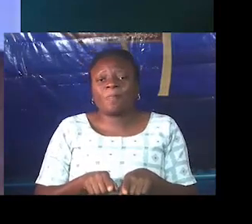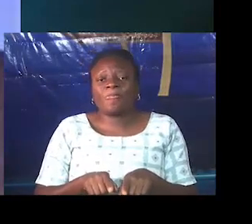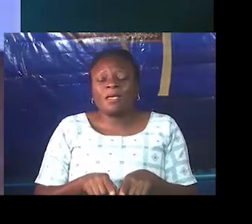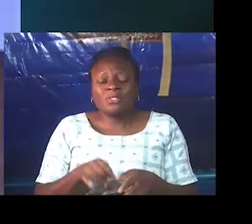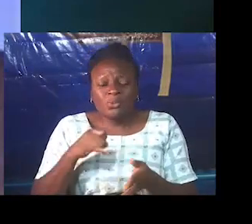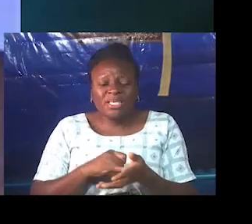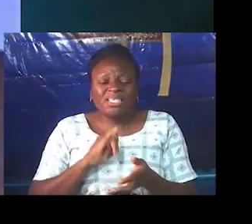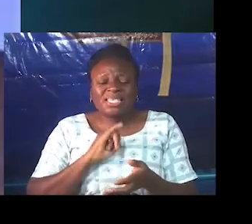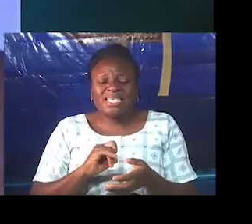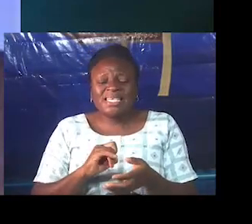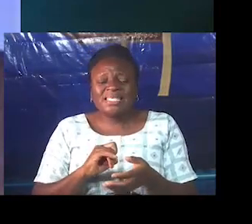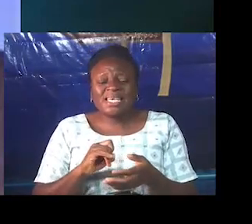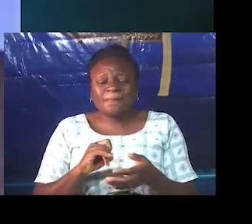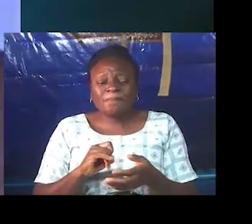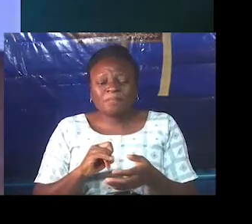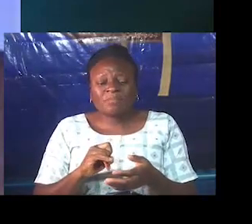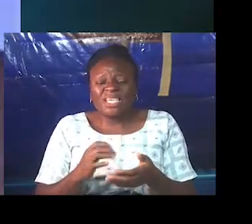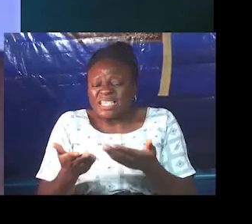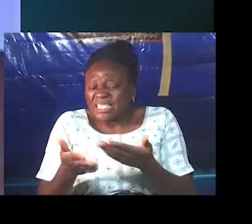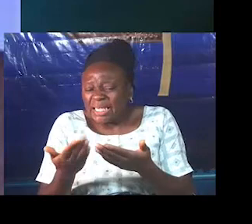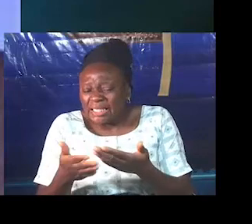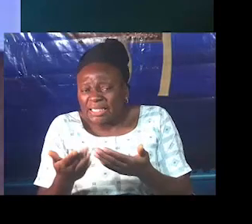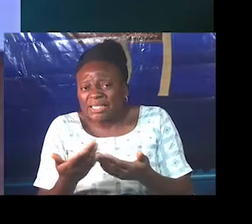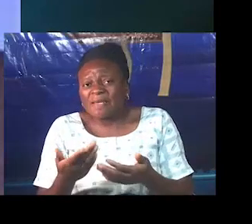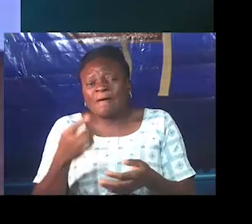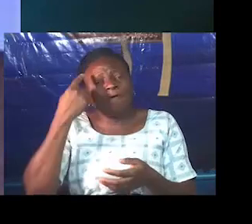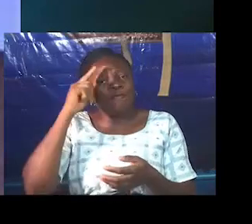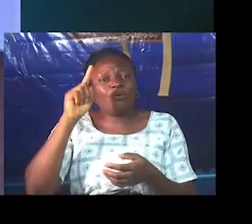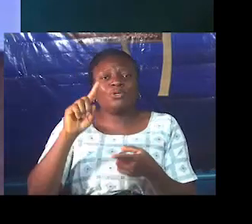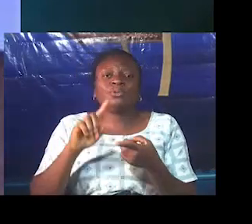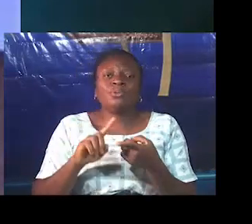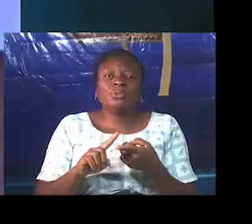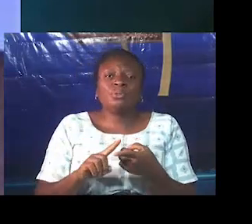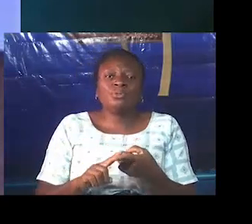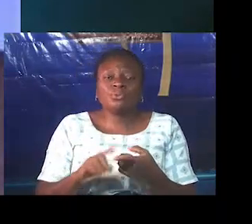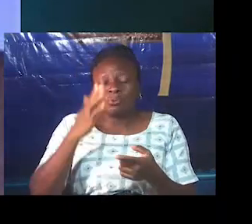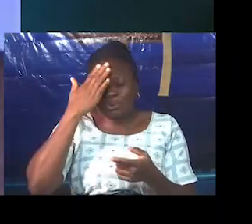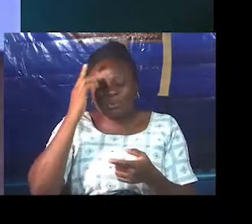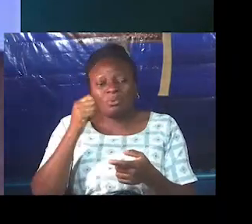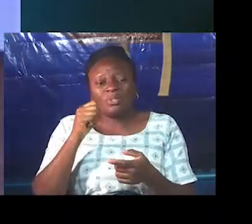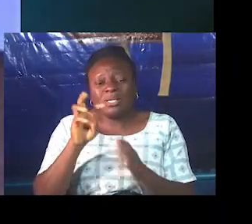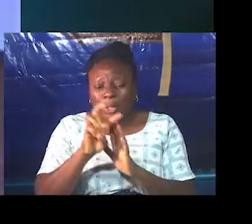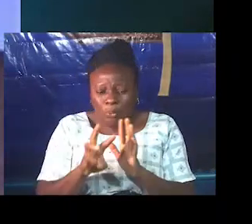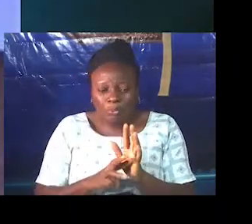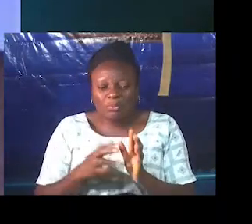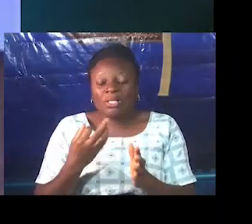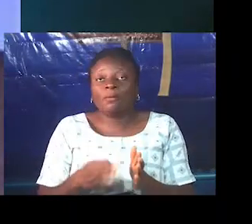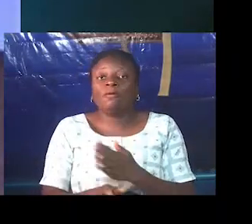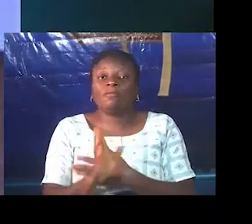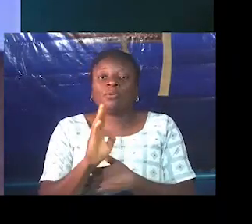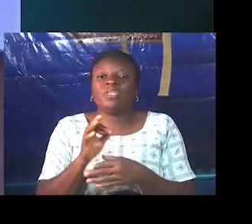now to understand and to know very, very definitely what the perfect will of God for your life